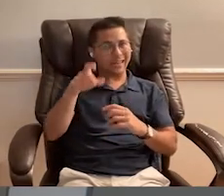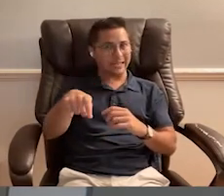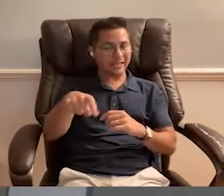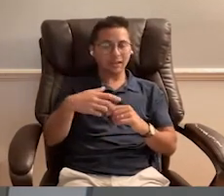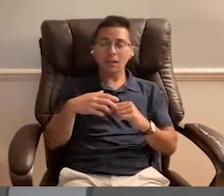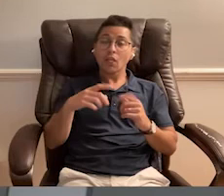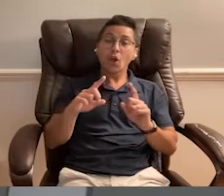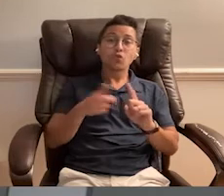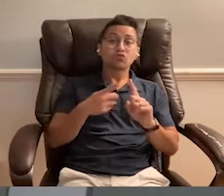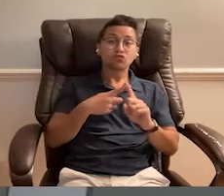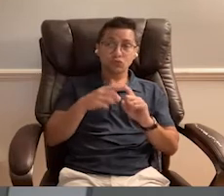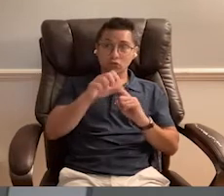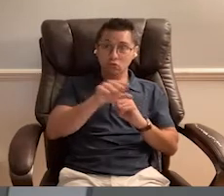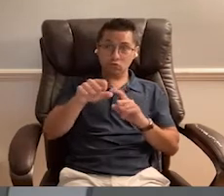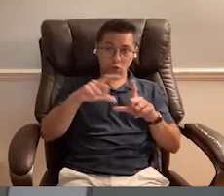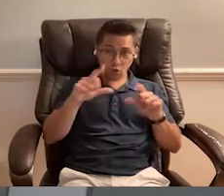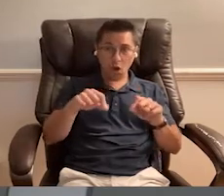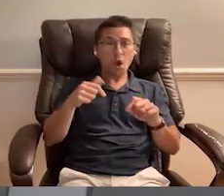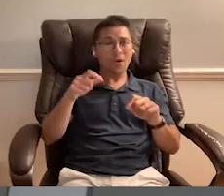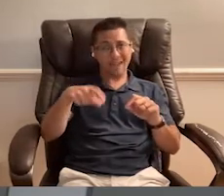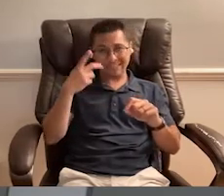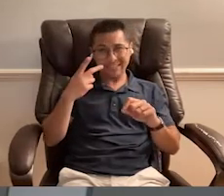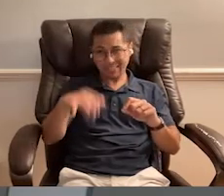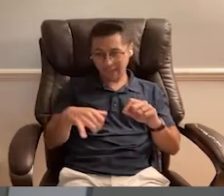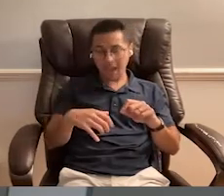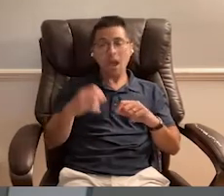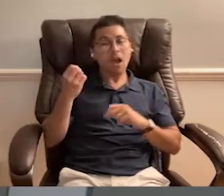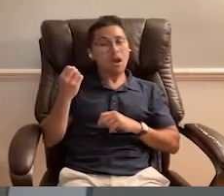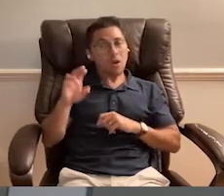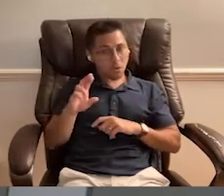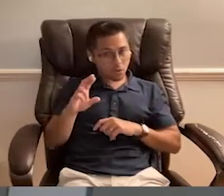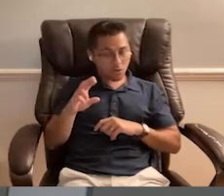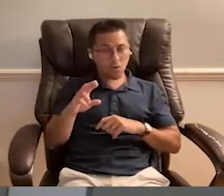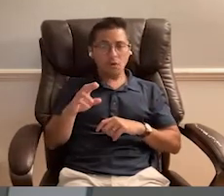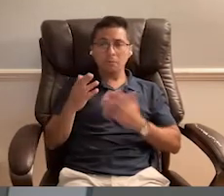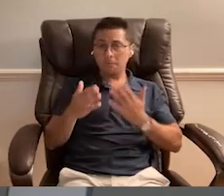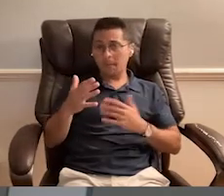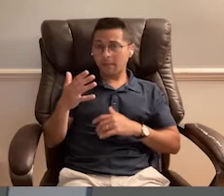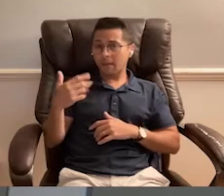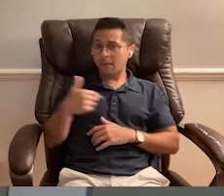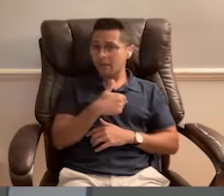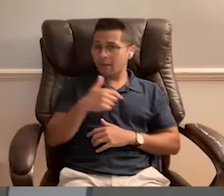ID issued card, the original social security card, we will need to see that.